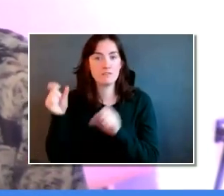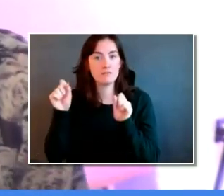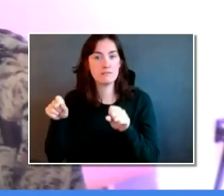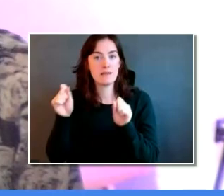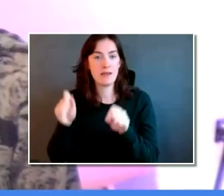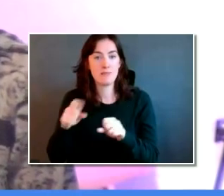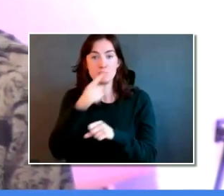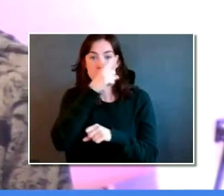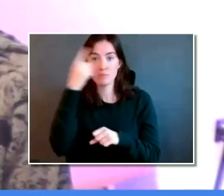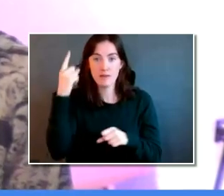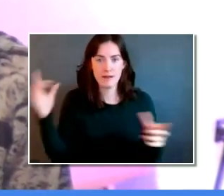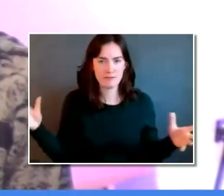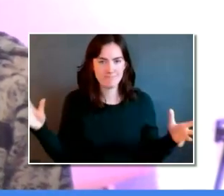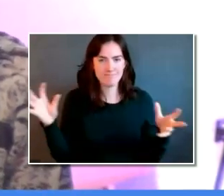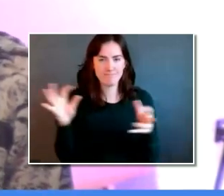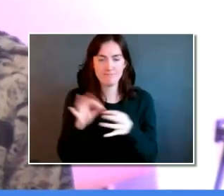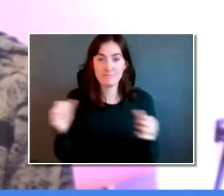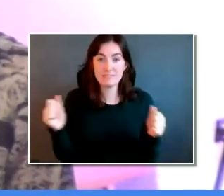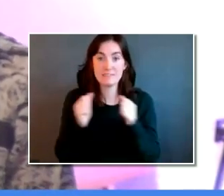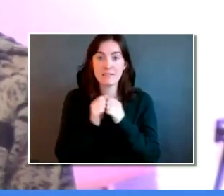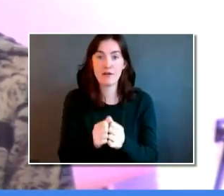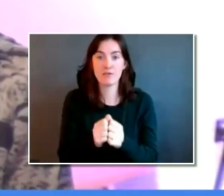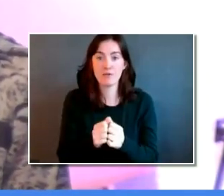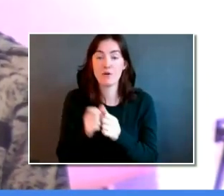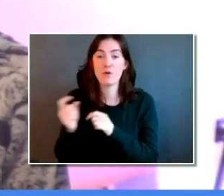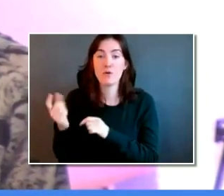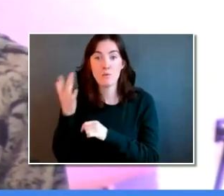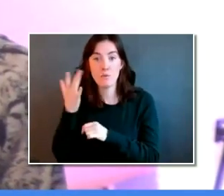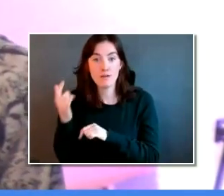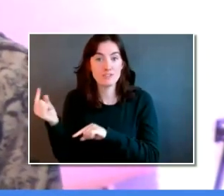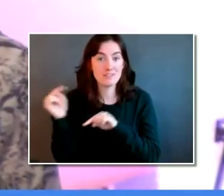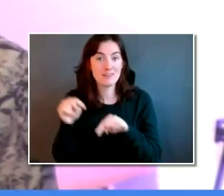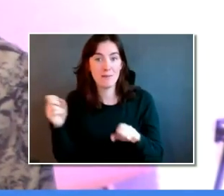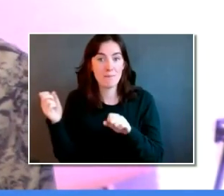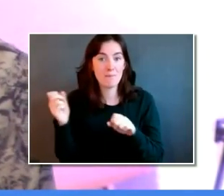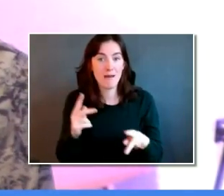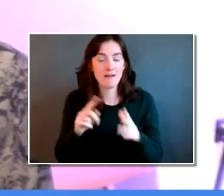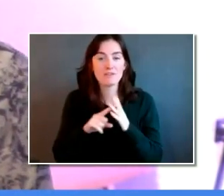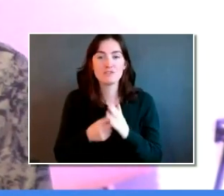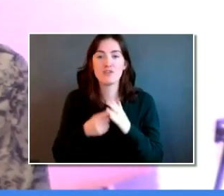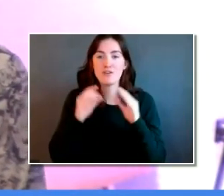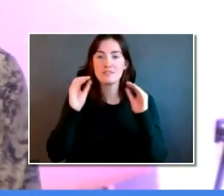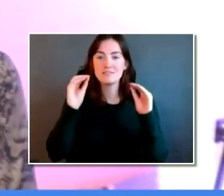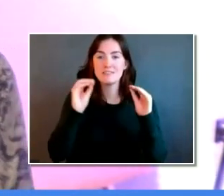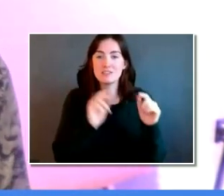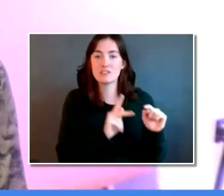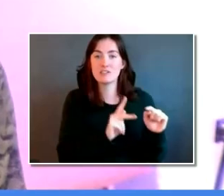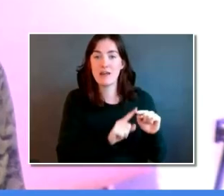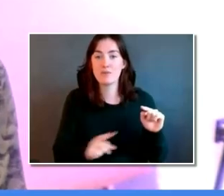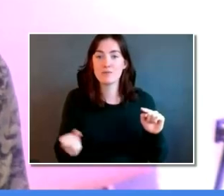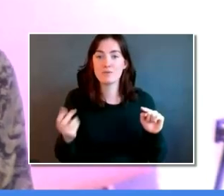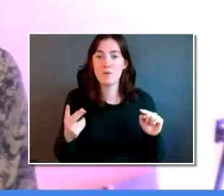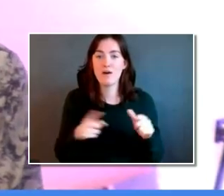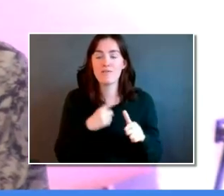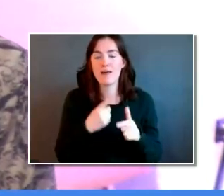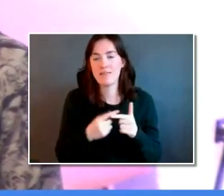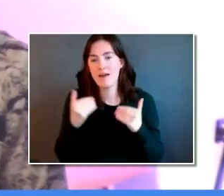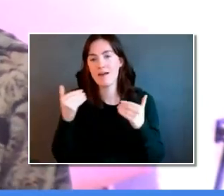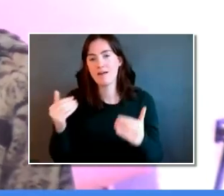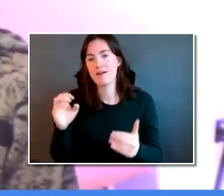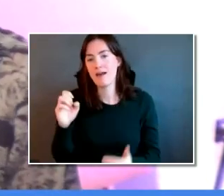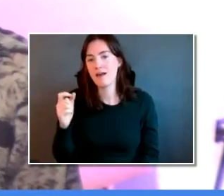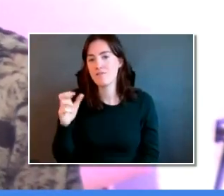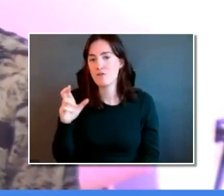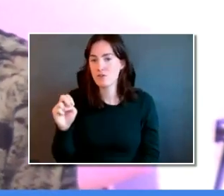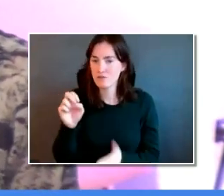blacks together when she came back here and start teaching K through 12, and then went on to the Evergreen State College in